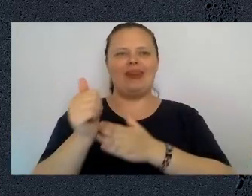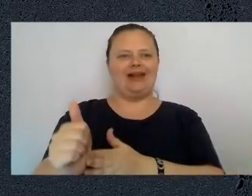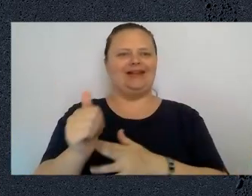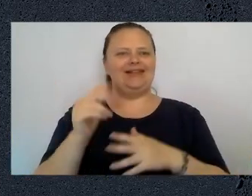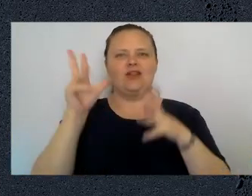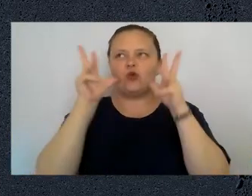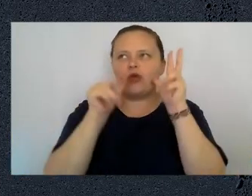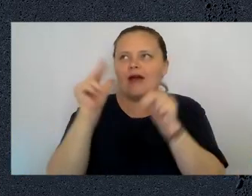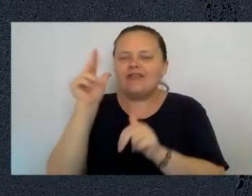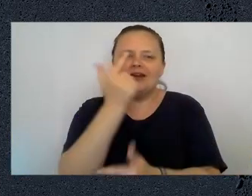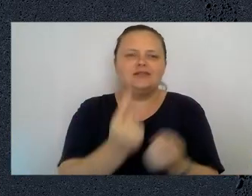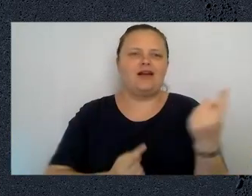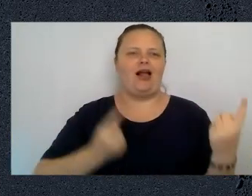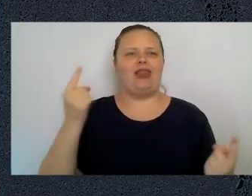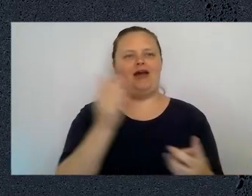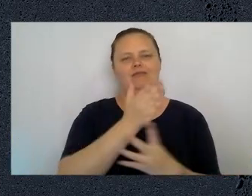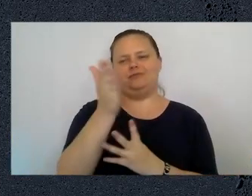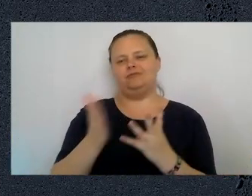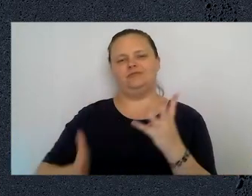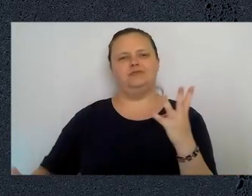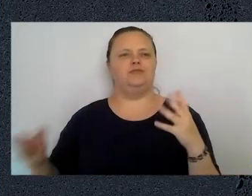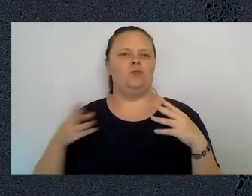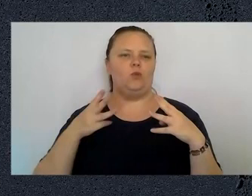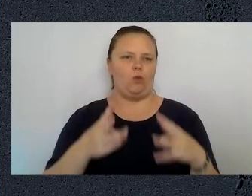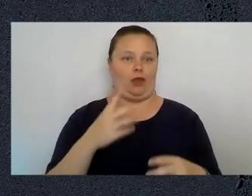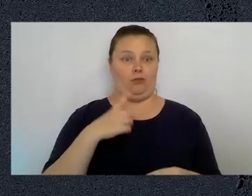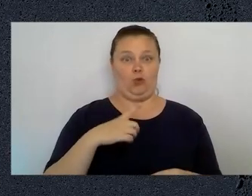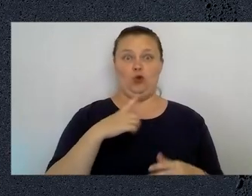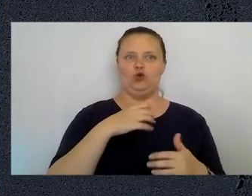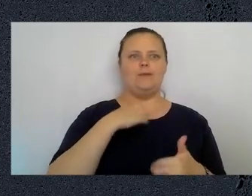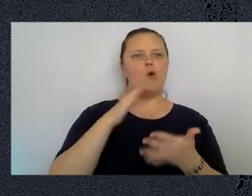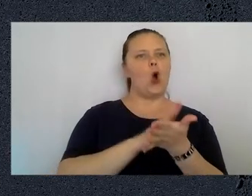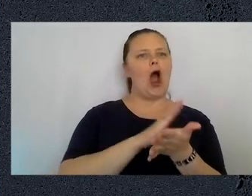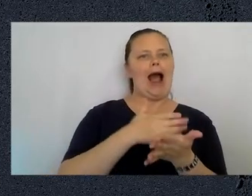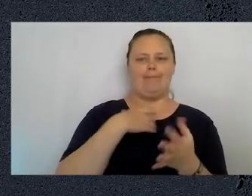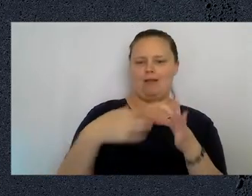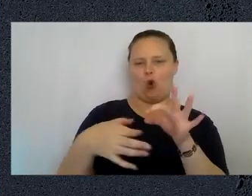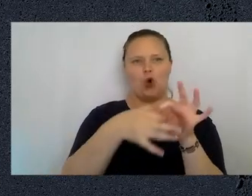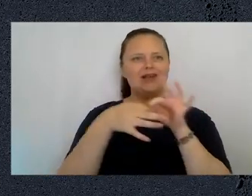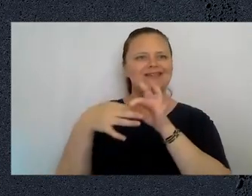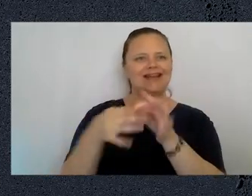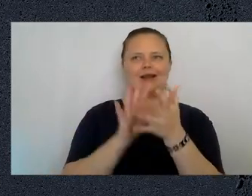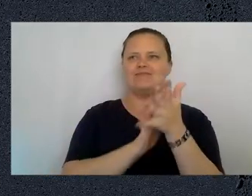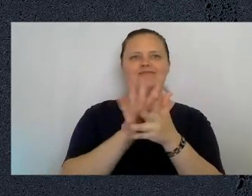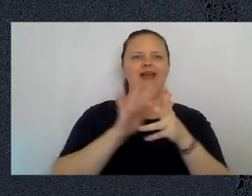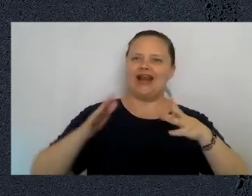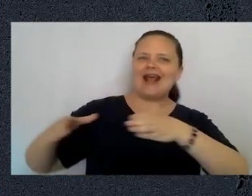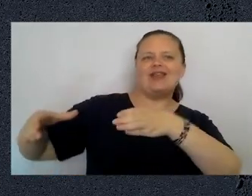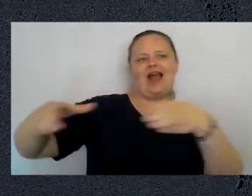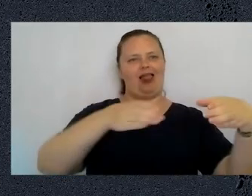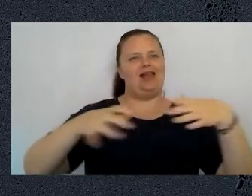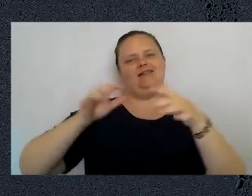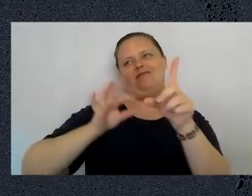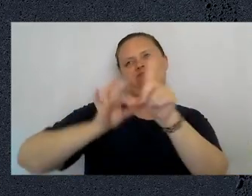in all sorts of ways. Because the happier and the more connected we all are, the better we all do our jobs and the more inclusive we